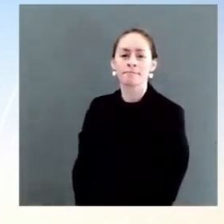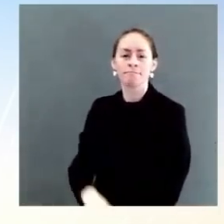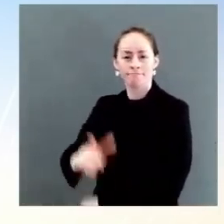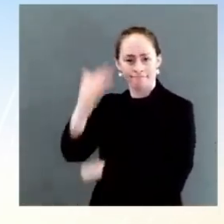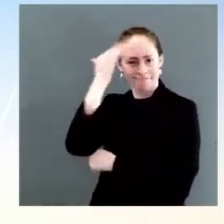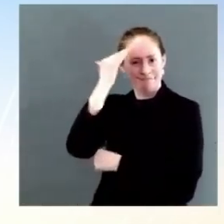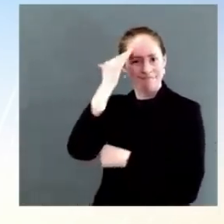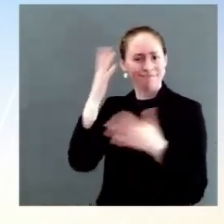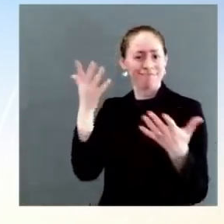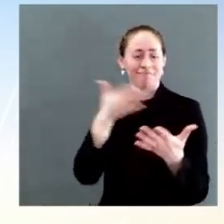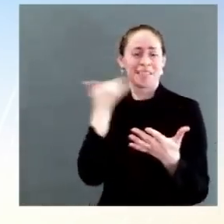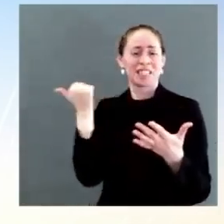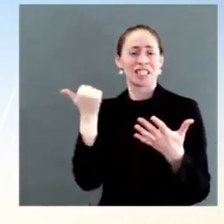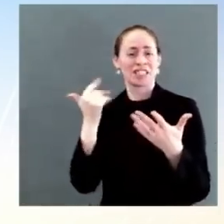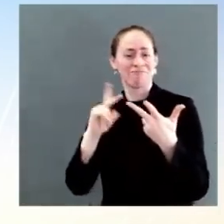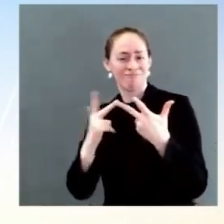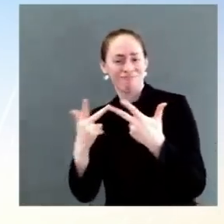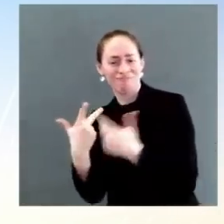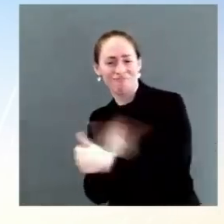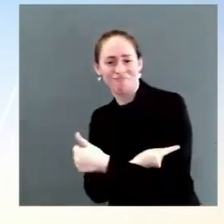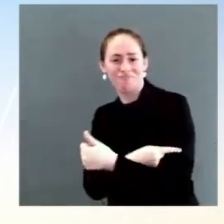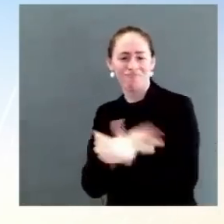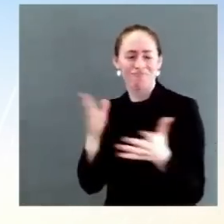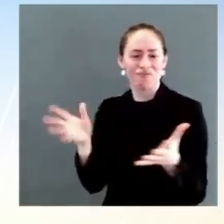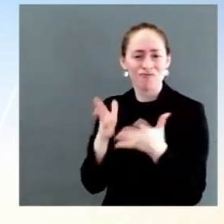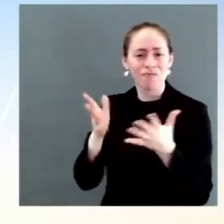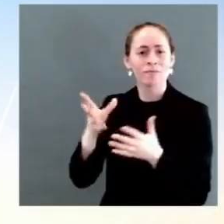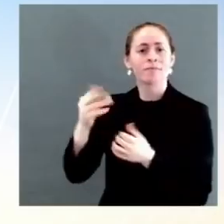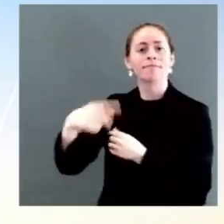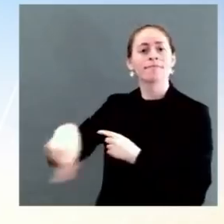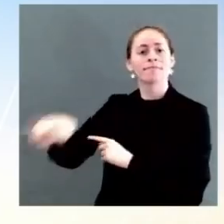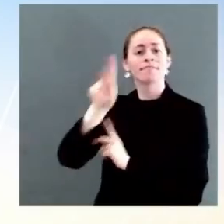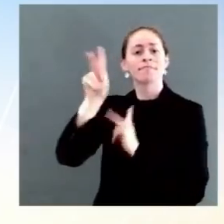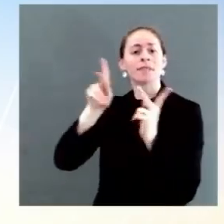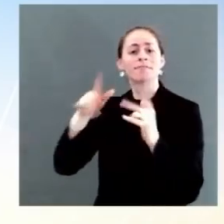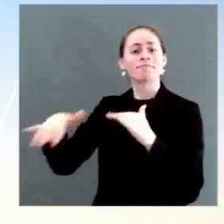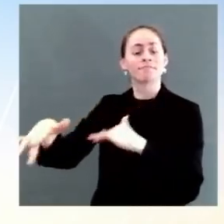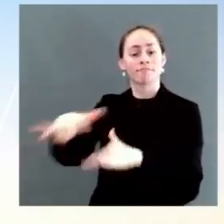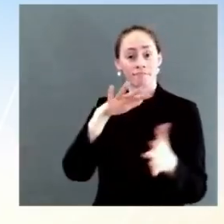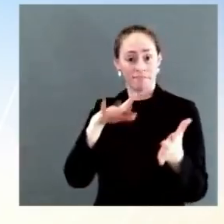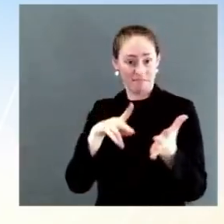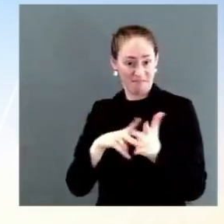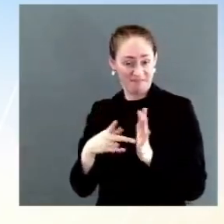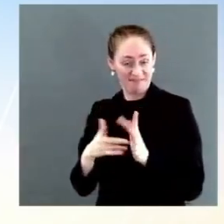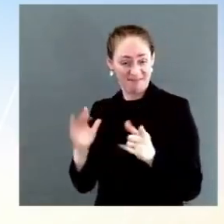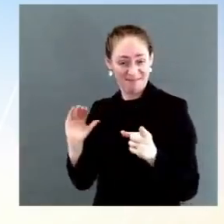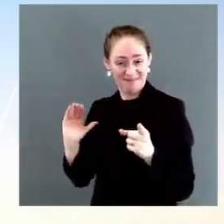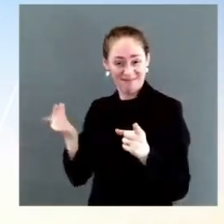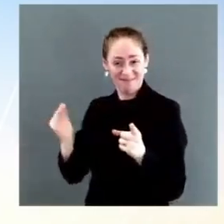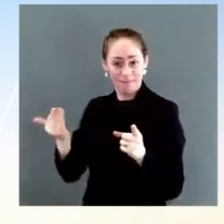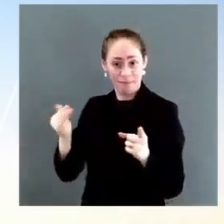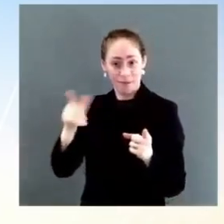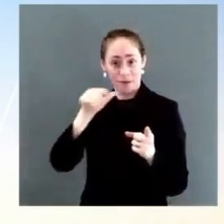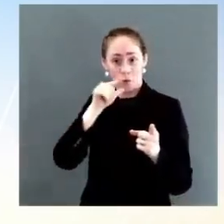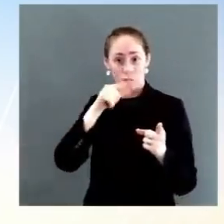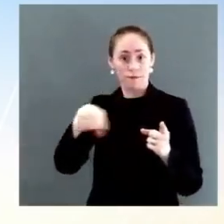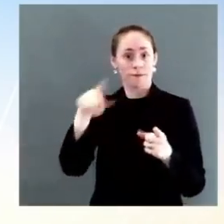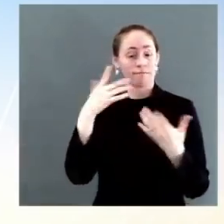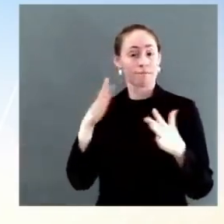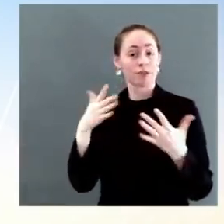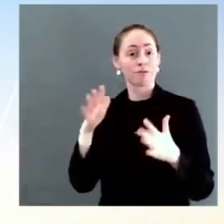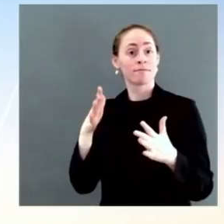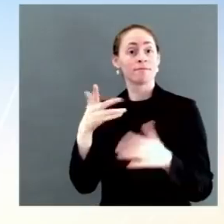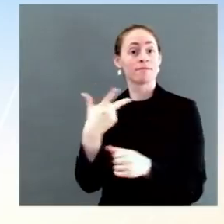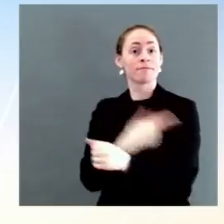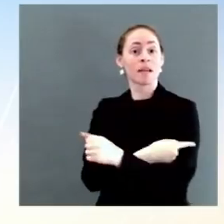who are vaccinated cannot pass the virus on to people in their community? I wasn't suggesting that, but I think there's no question that people who are unvaccinated will